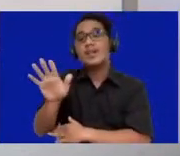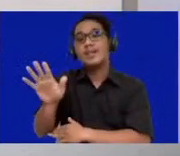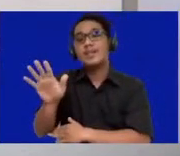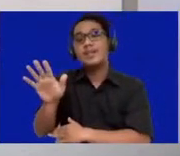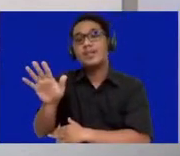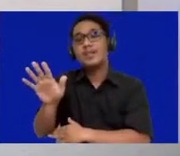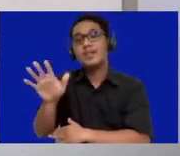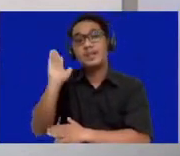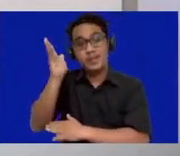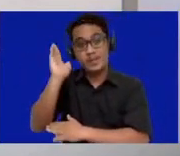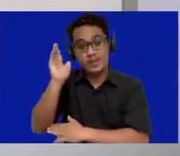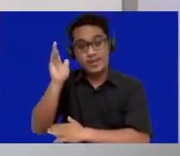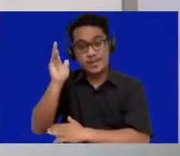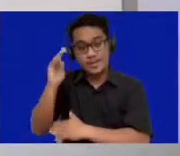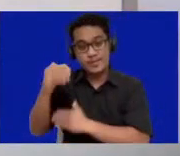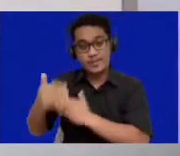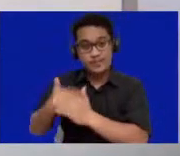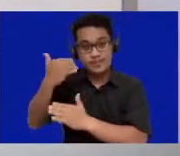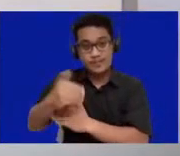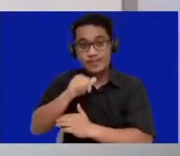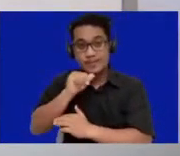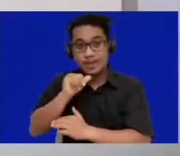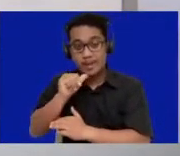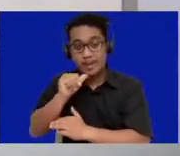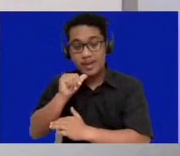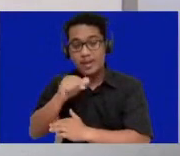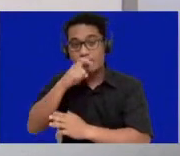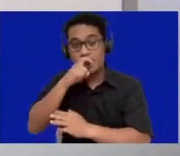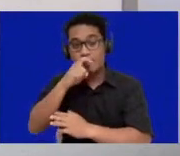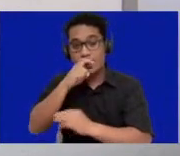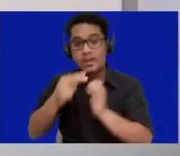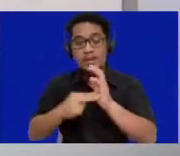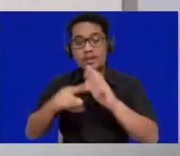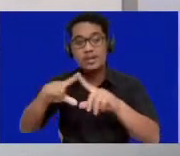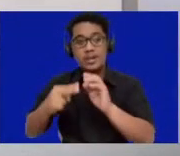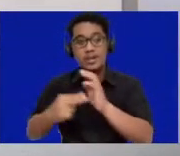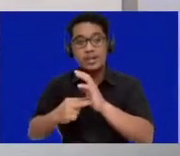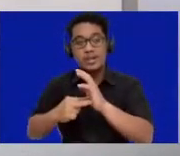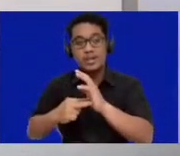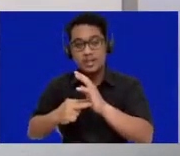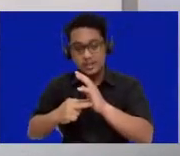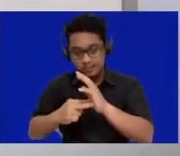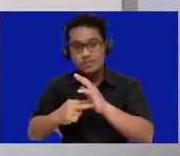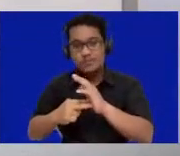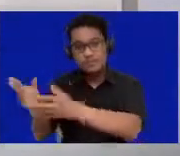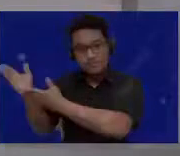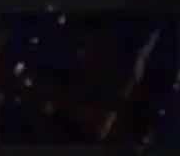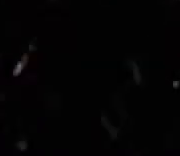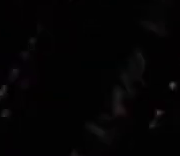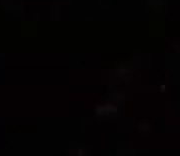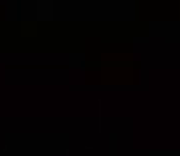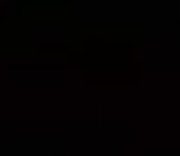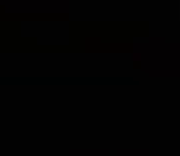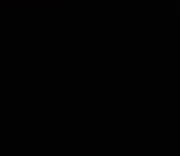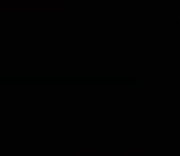invite Mr. Nana Suryana to deliver his presentation. The time is yours.